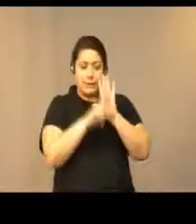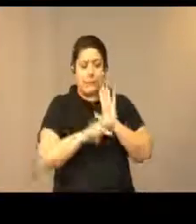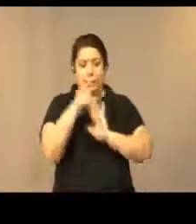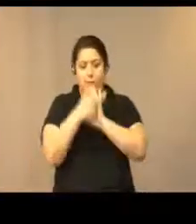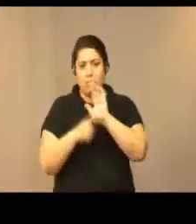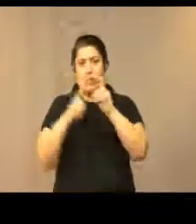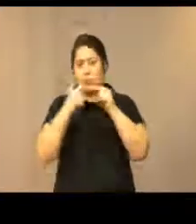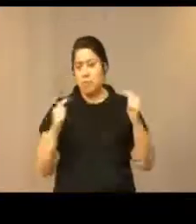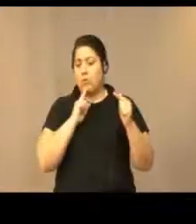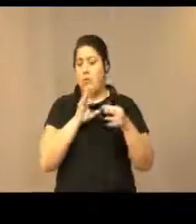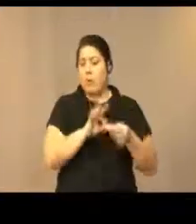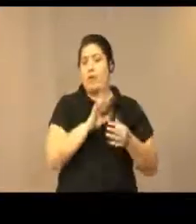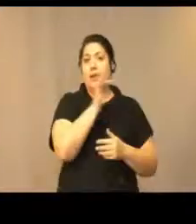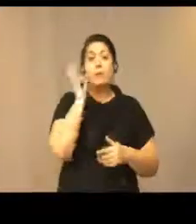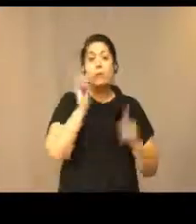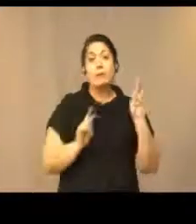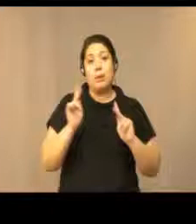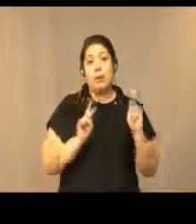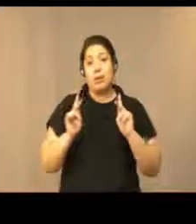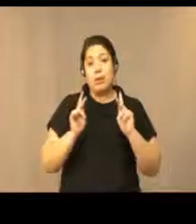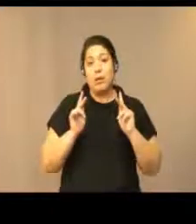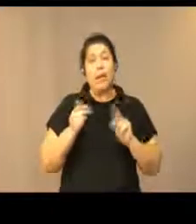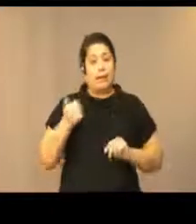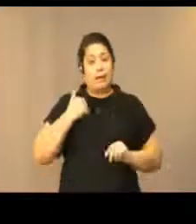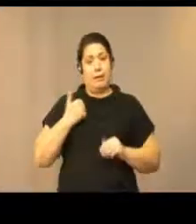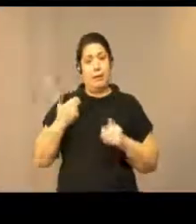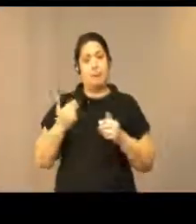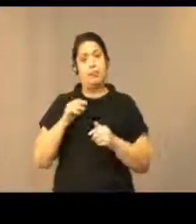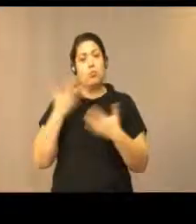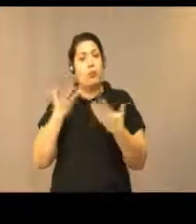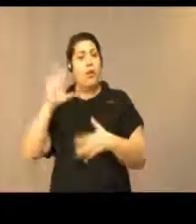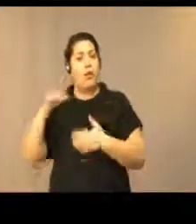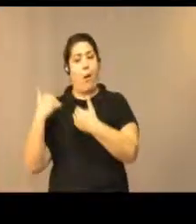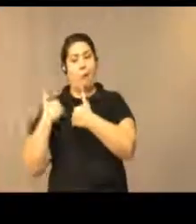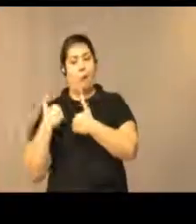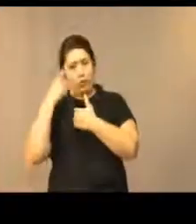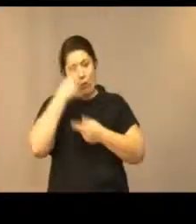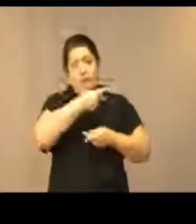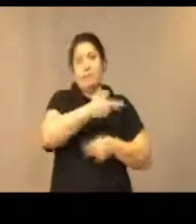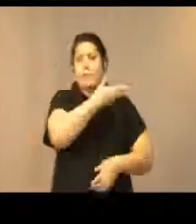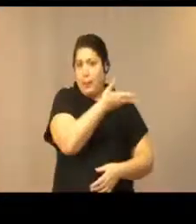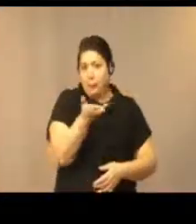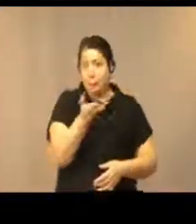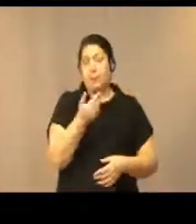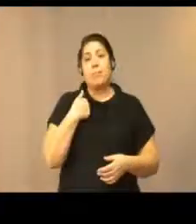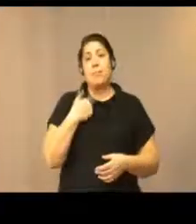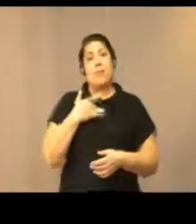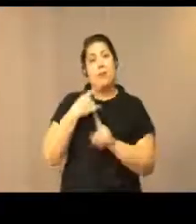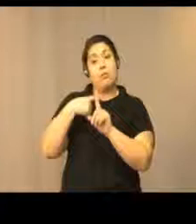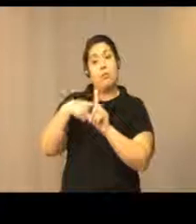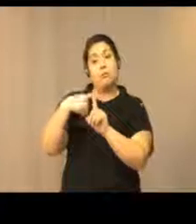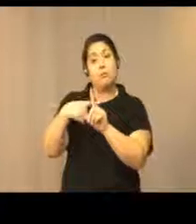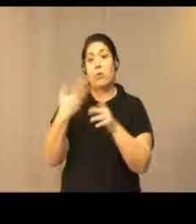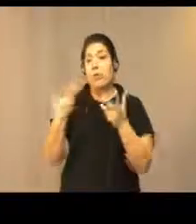in relation to Indigenous people and Canada's obligation to them. It would be a positive and important step to have Minister